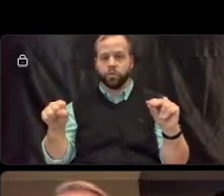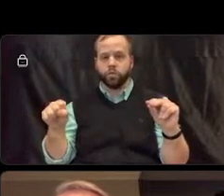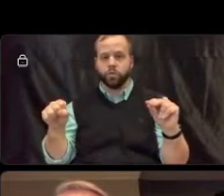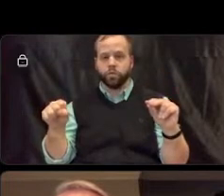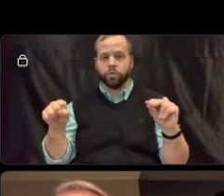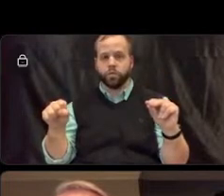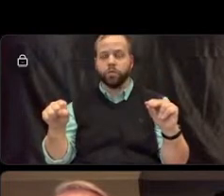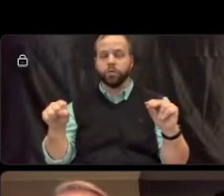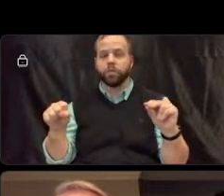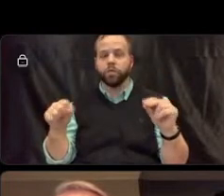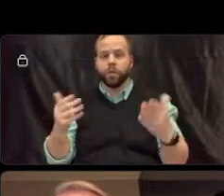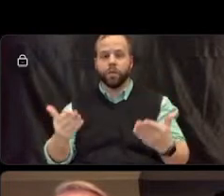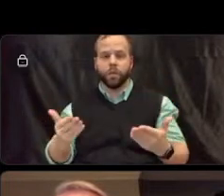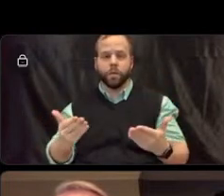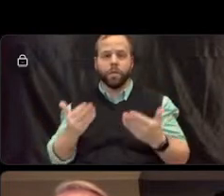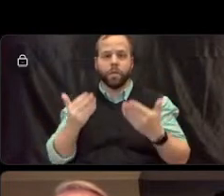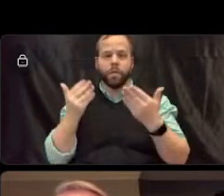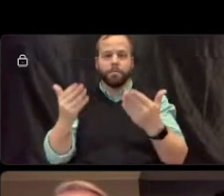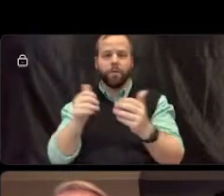The motion passes.